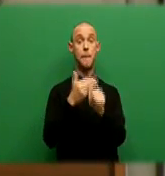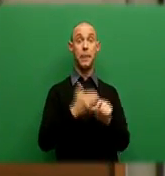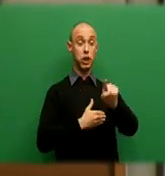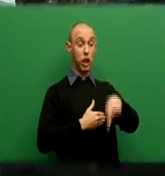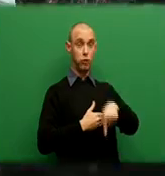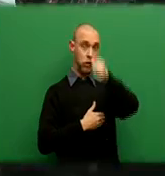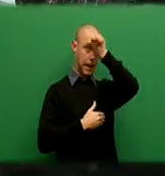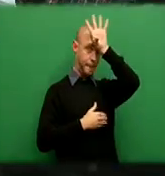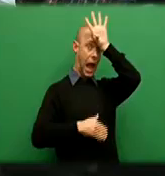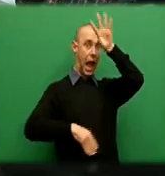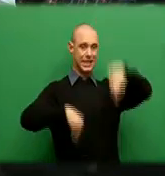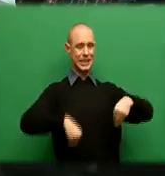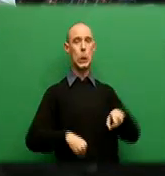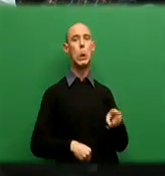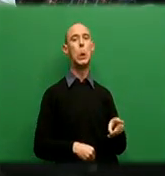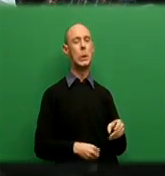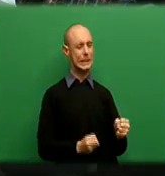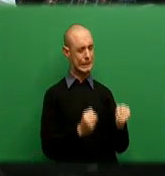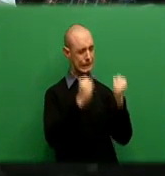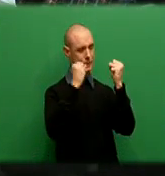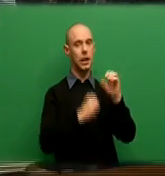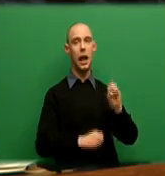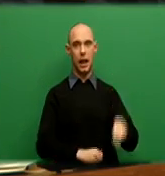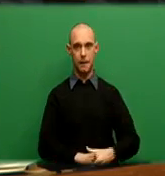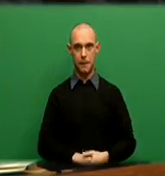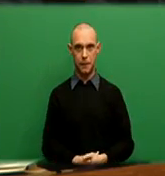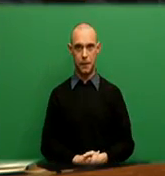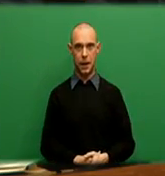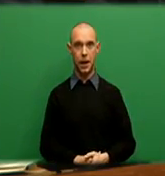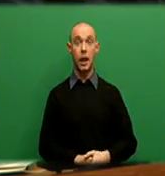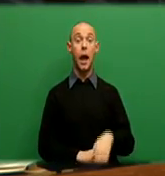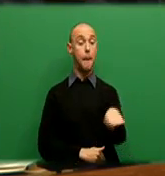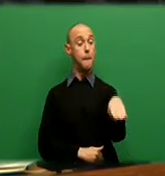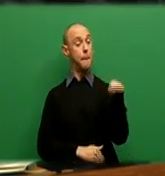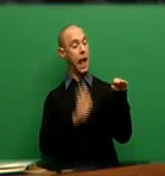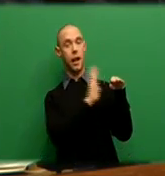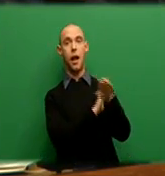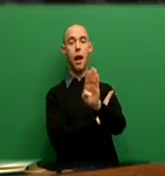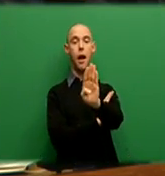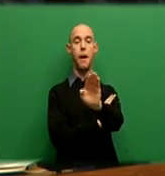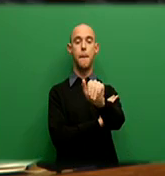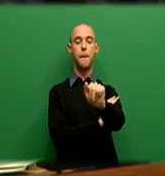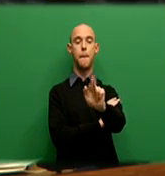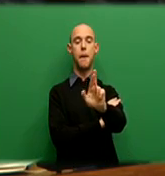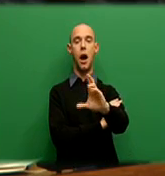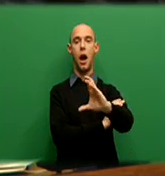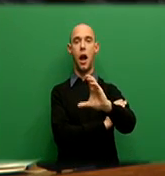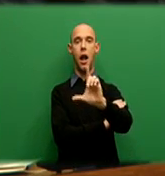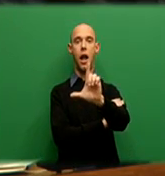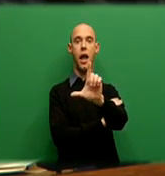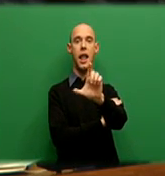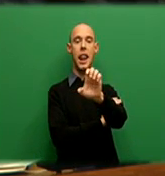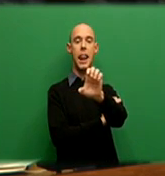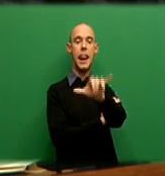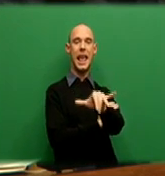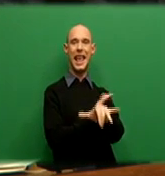mining. Although the Barclays PMI increased marginally in February, it remained below the neutral 50 level for